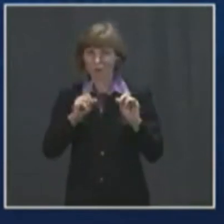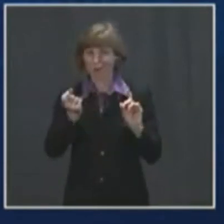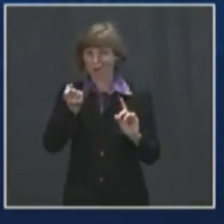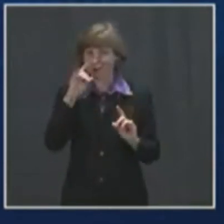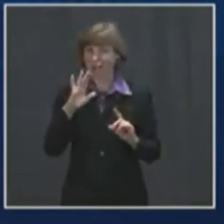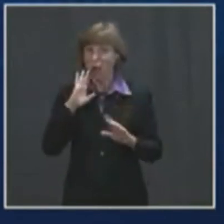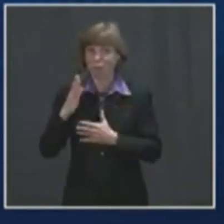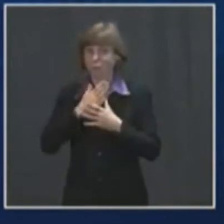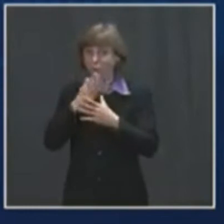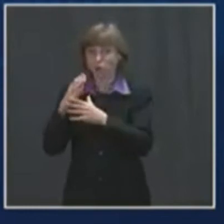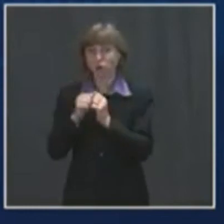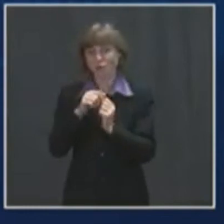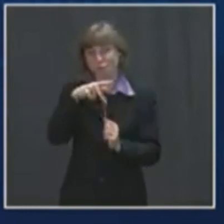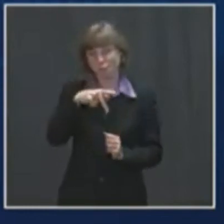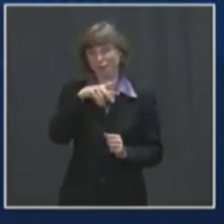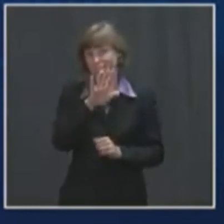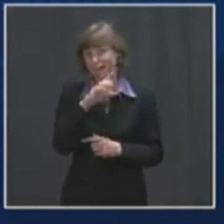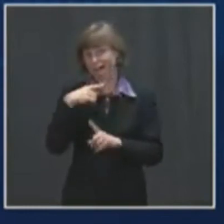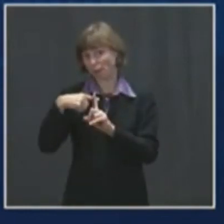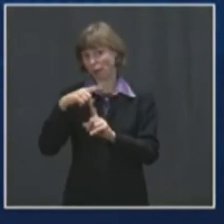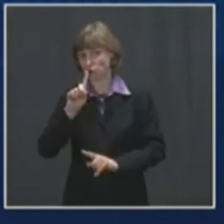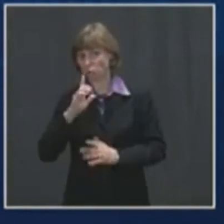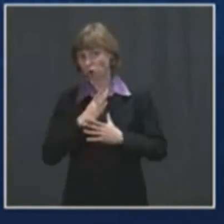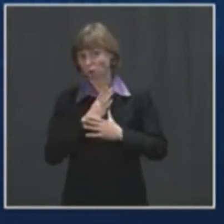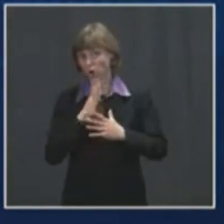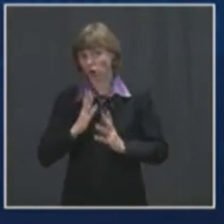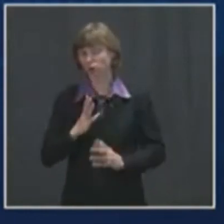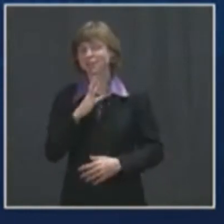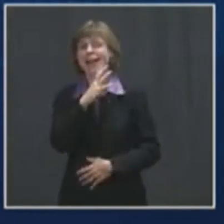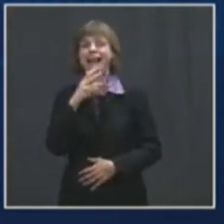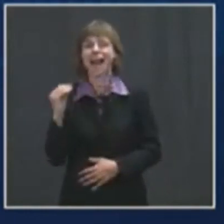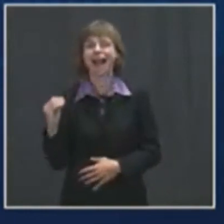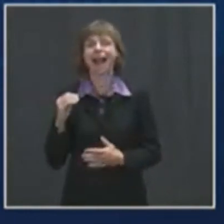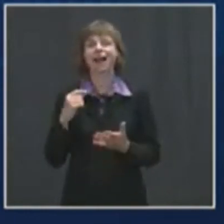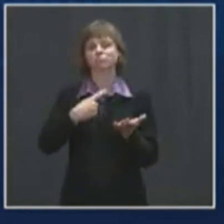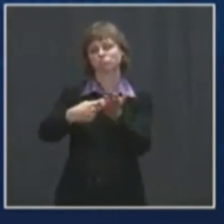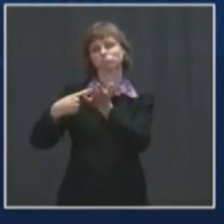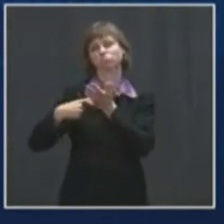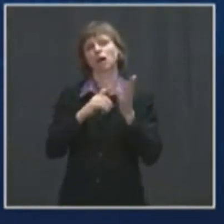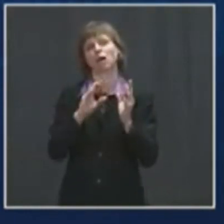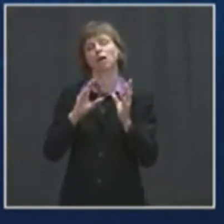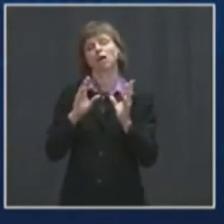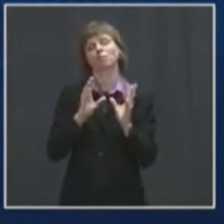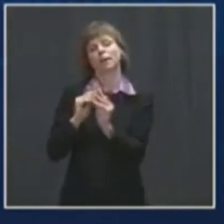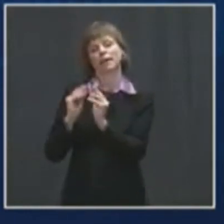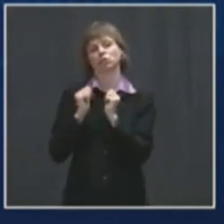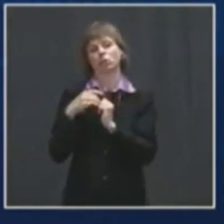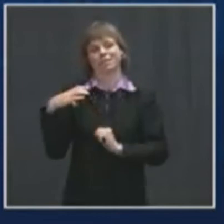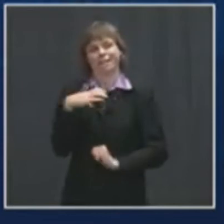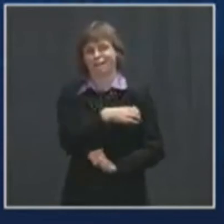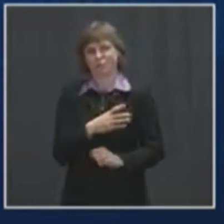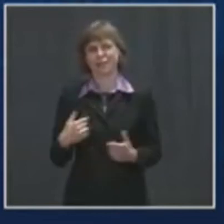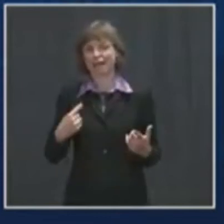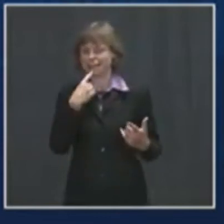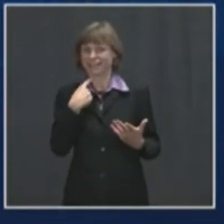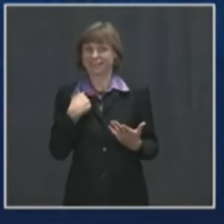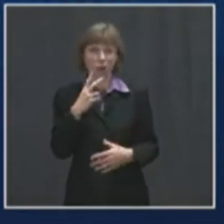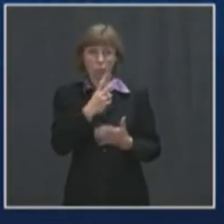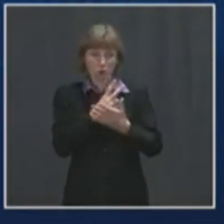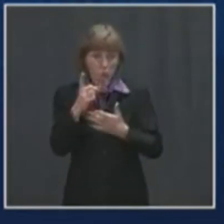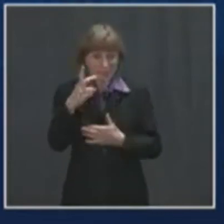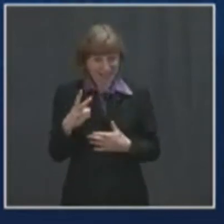with our P5+1 partners and also through consultation with Congress. And I know I keep saying this, but we are still only 2.5 weeks into